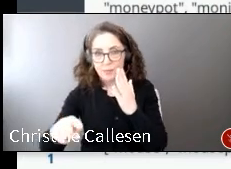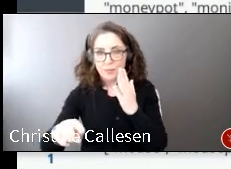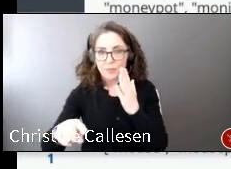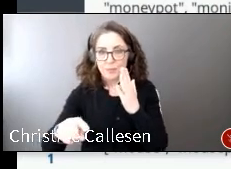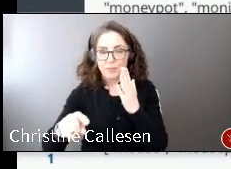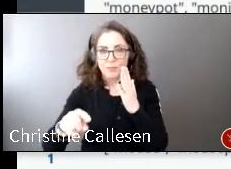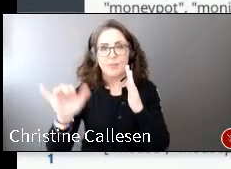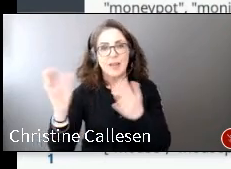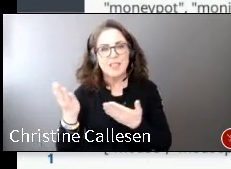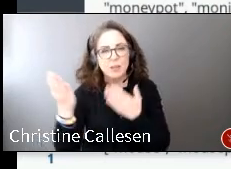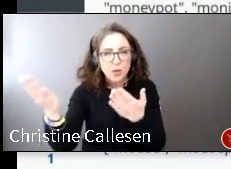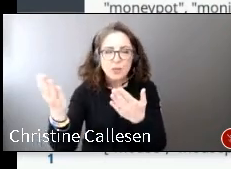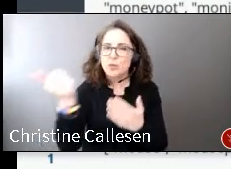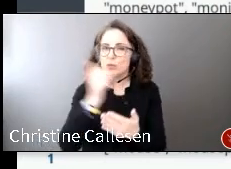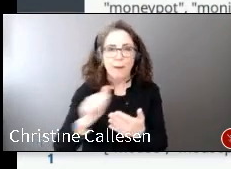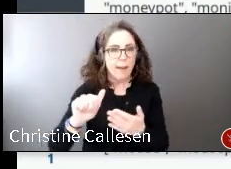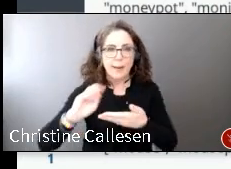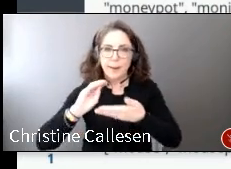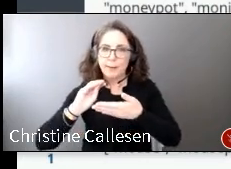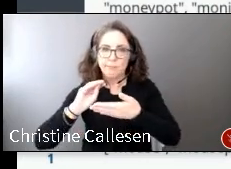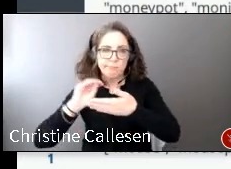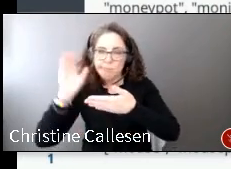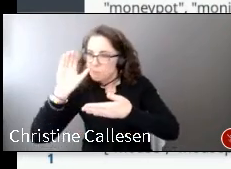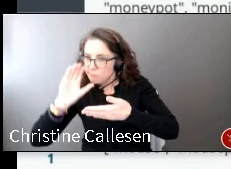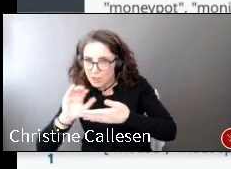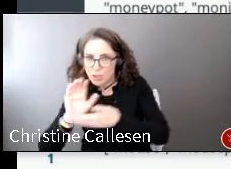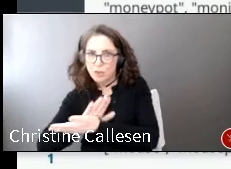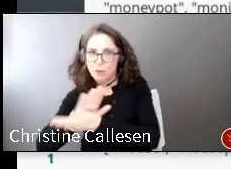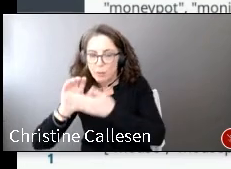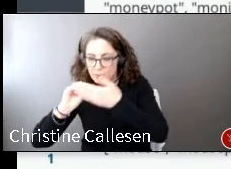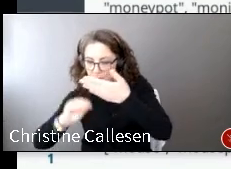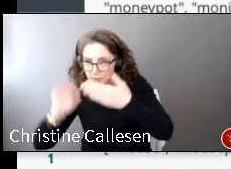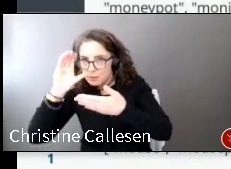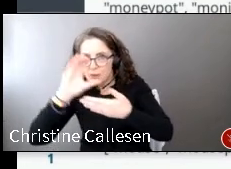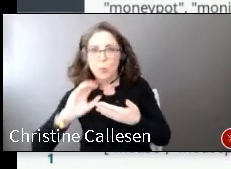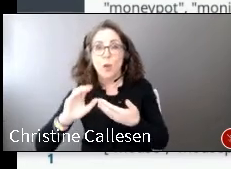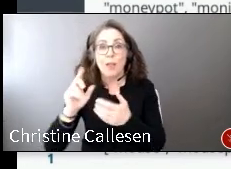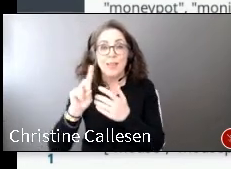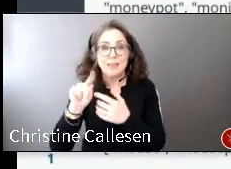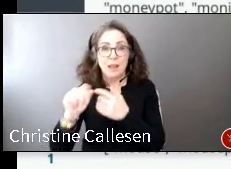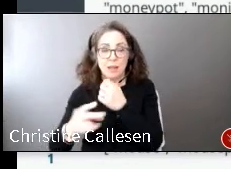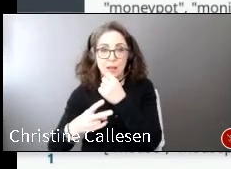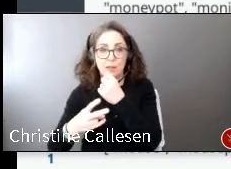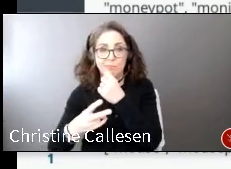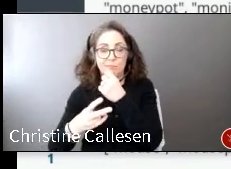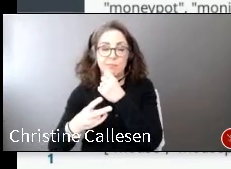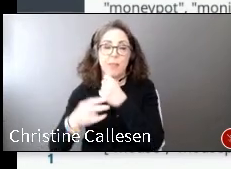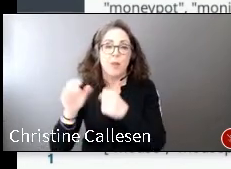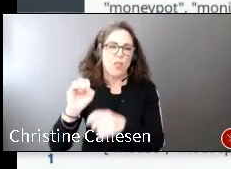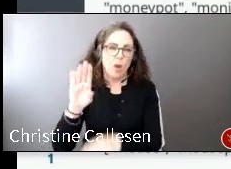given suggestions or any documentations for the data structure or the object that you're